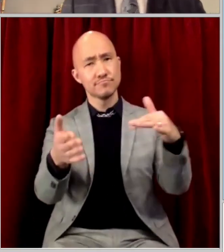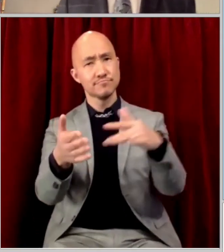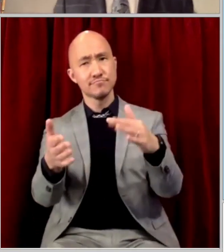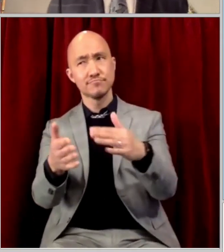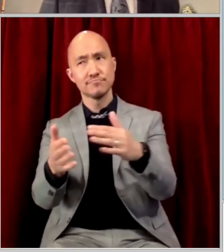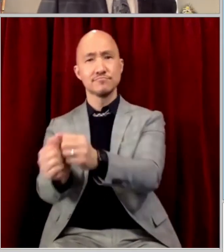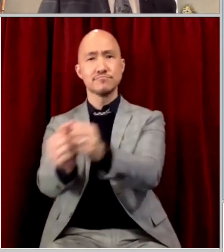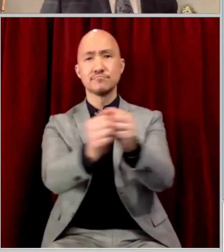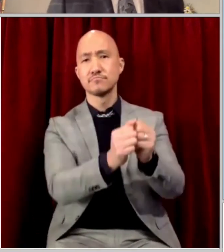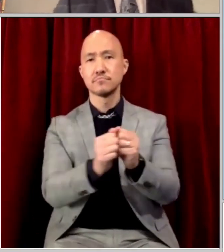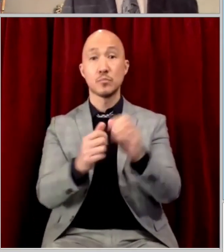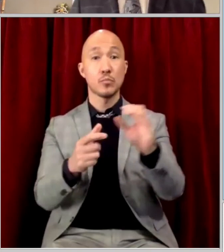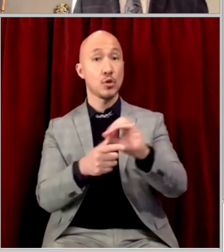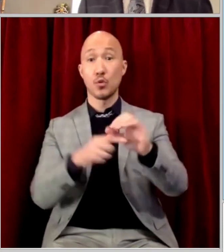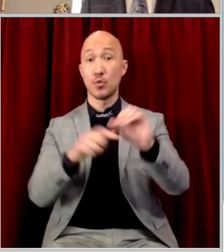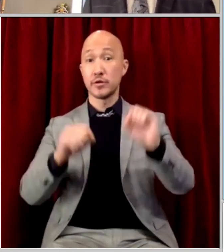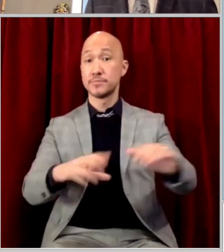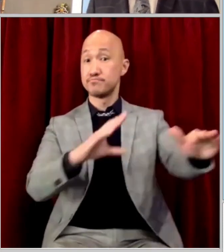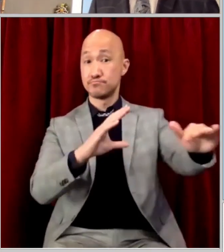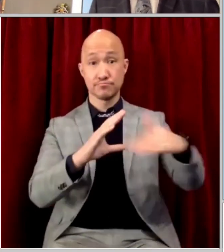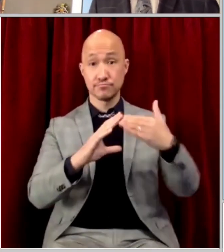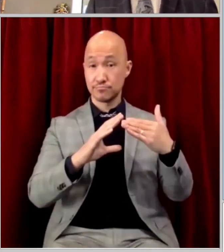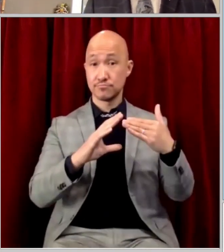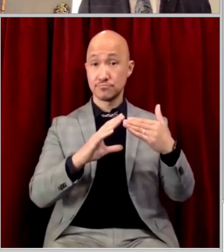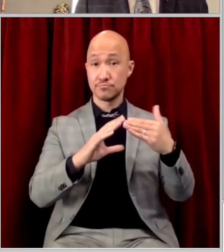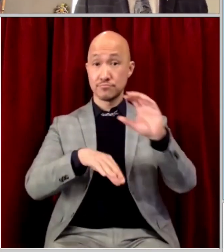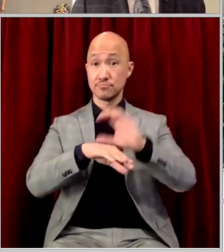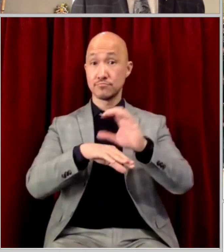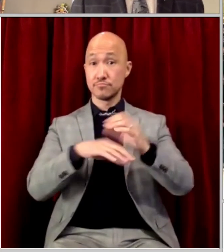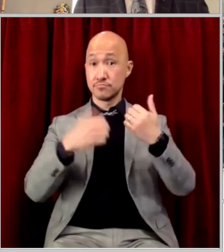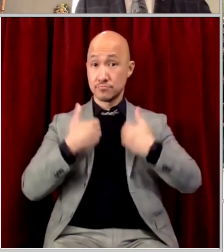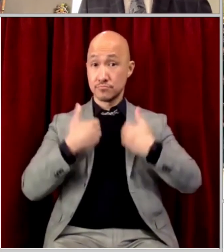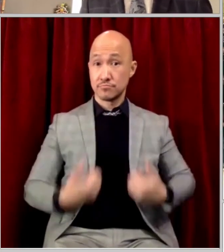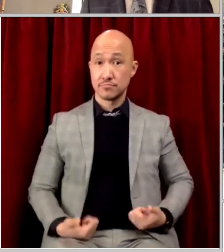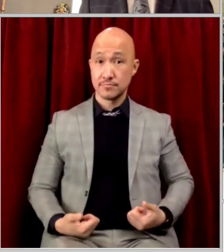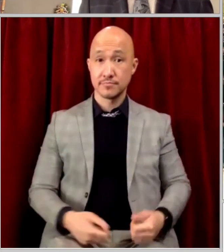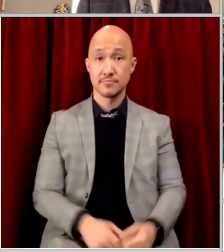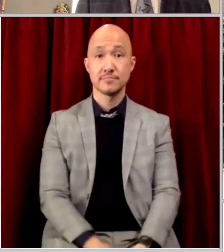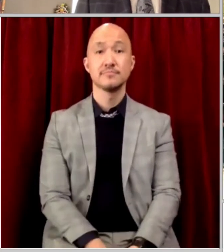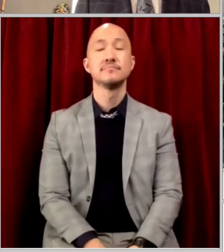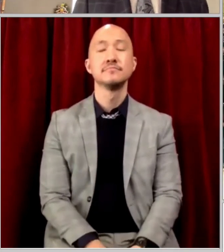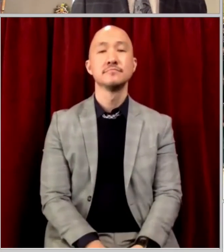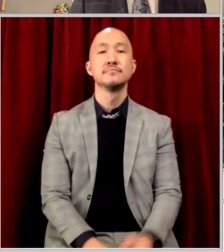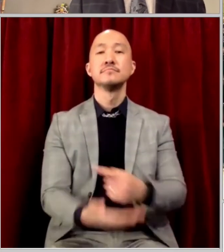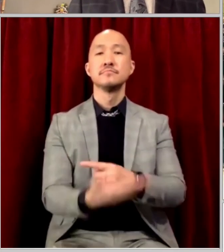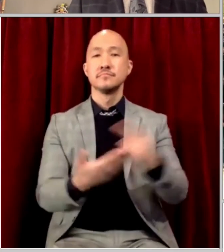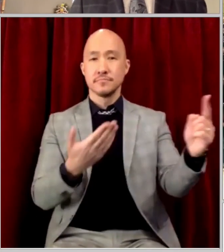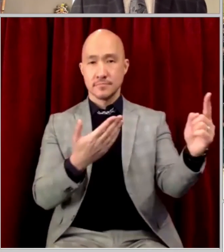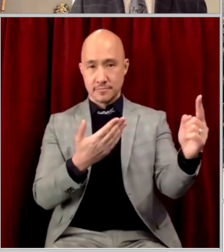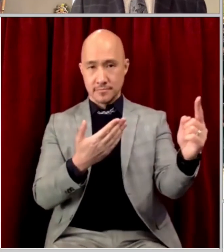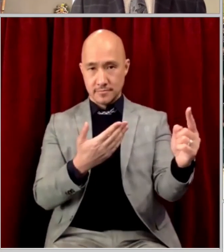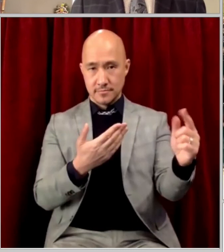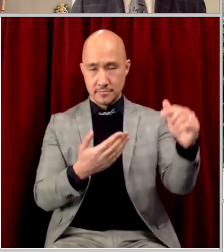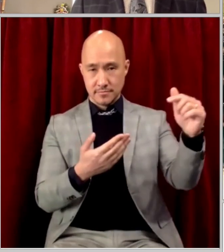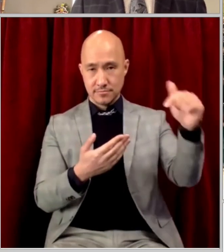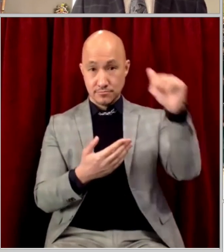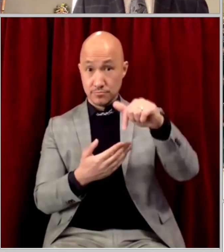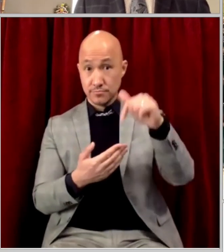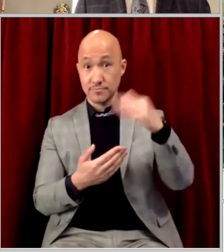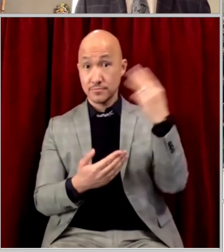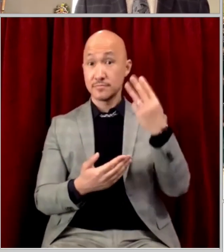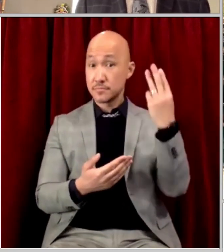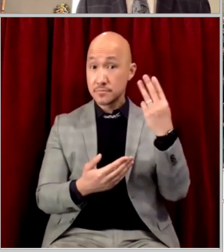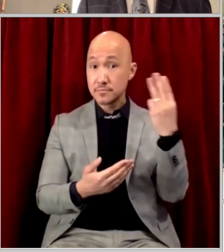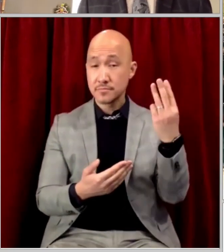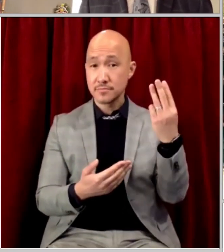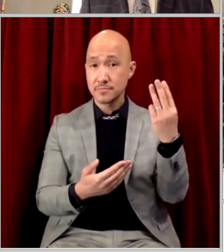Please email us at info@licoc.org. This Wednesday night Bible class will be March